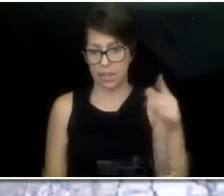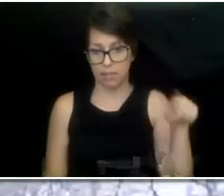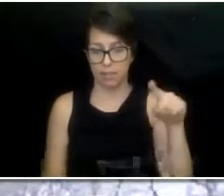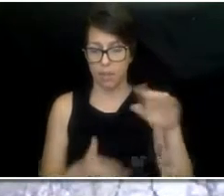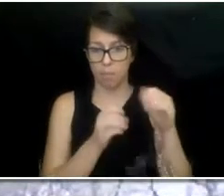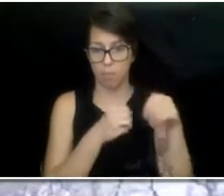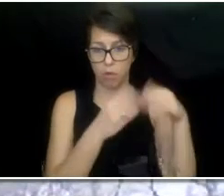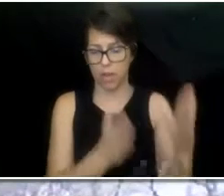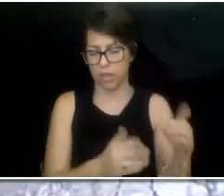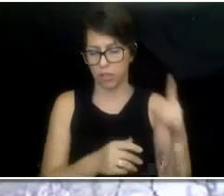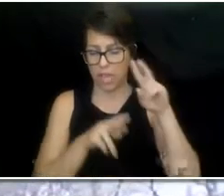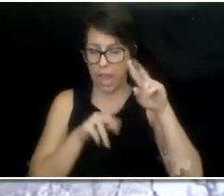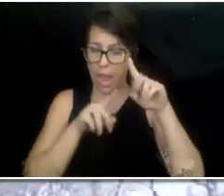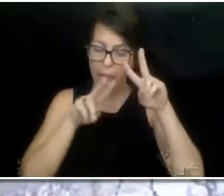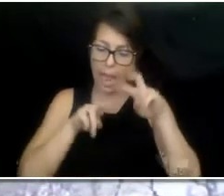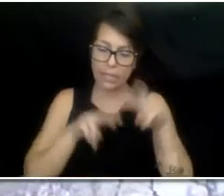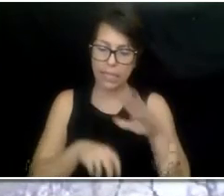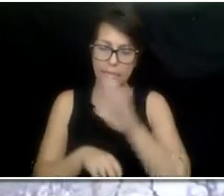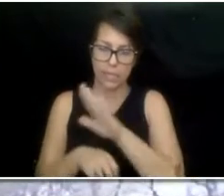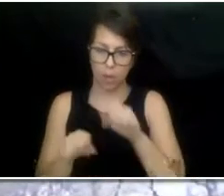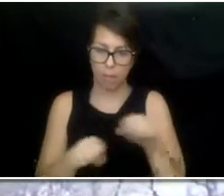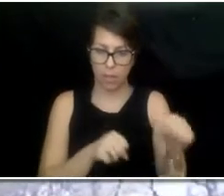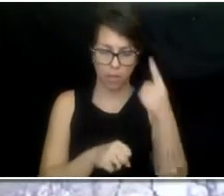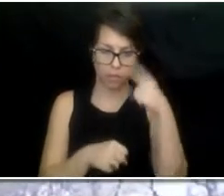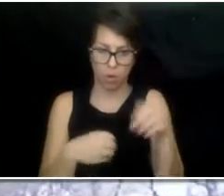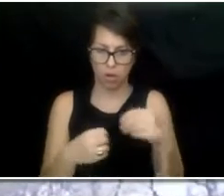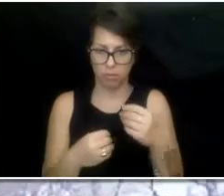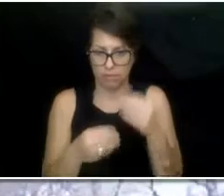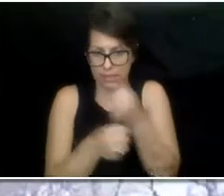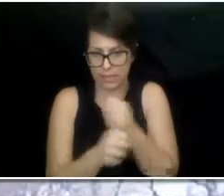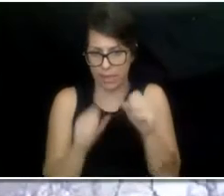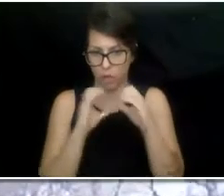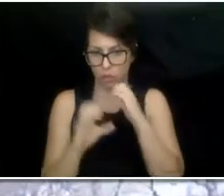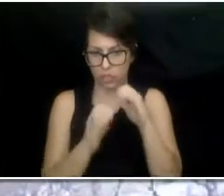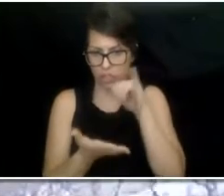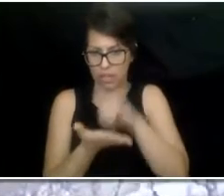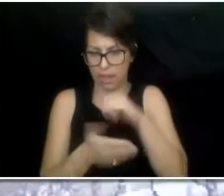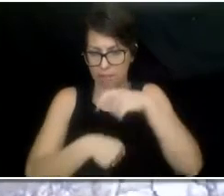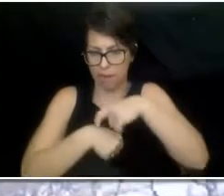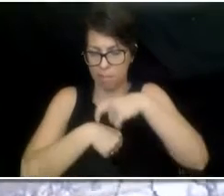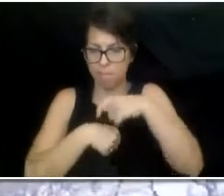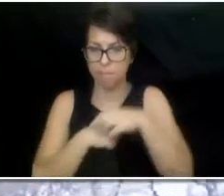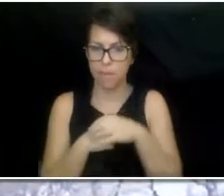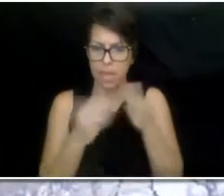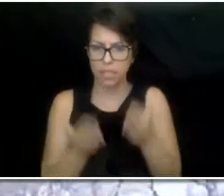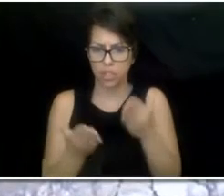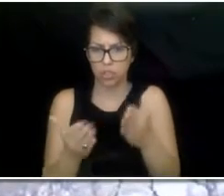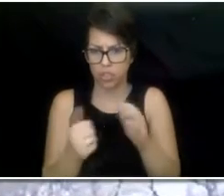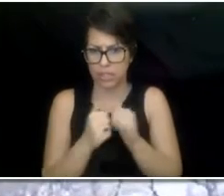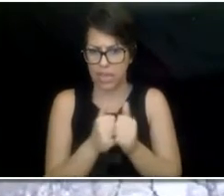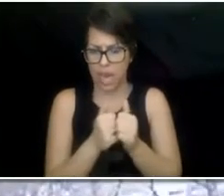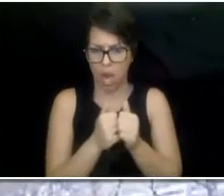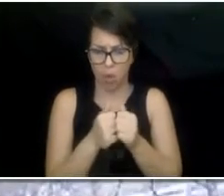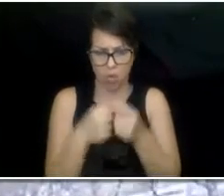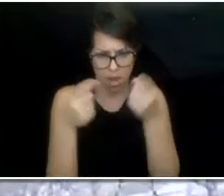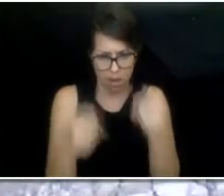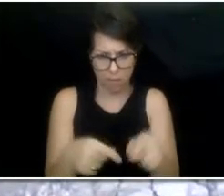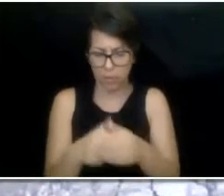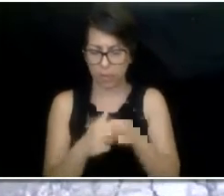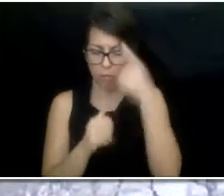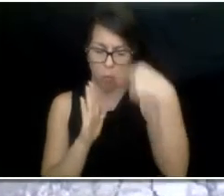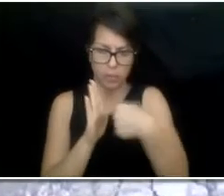word or phrase that a Survivor can use to let the provider know if it has become unsafe to continue the